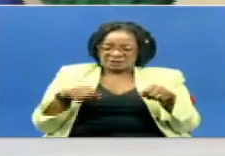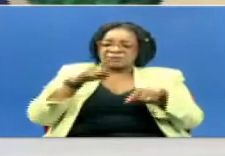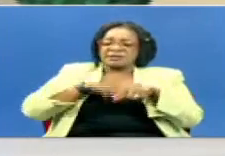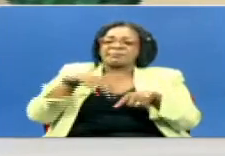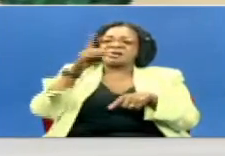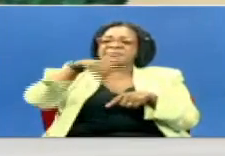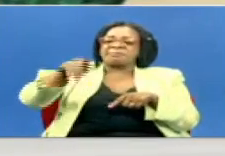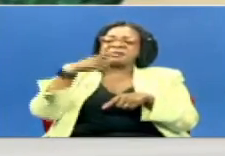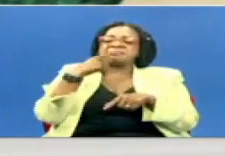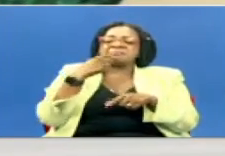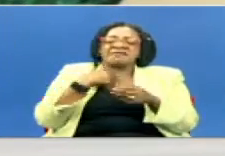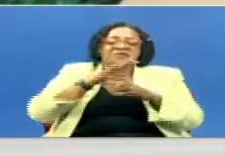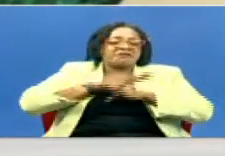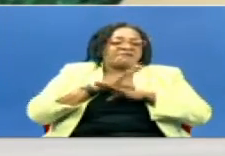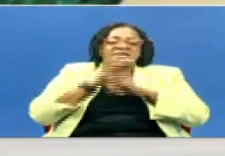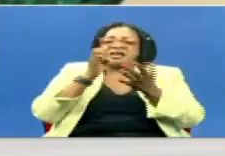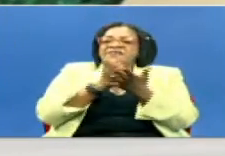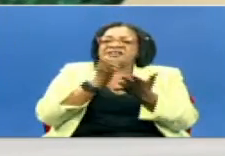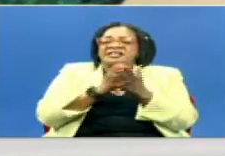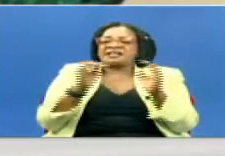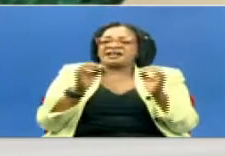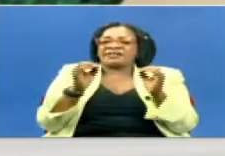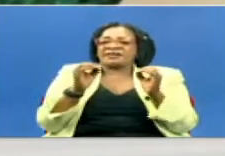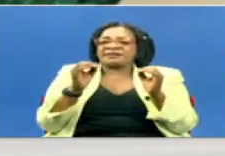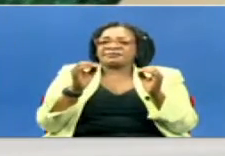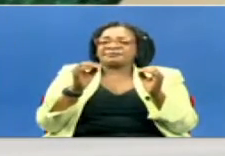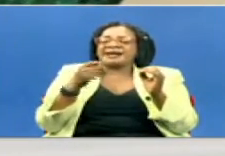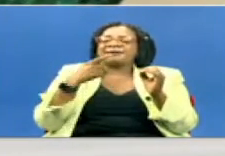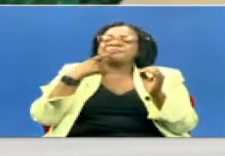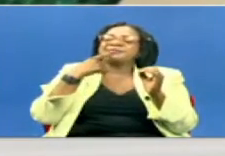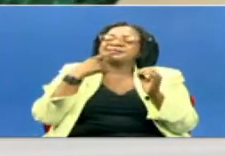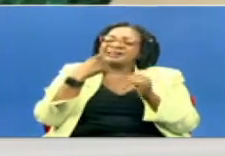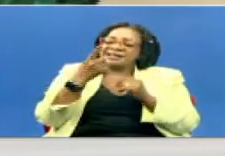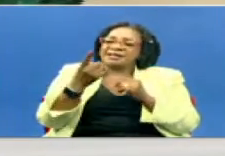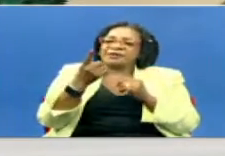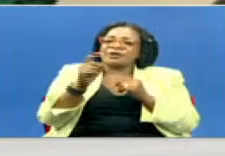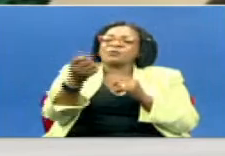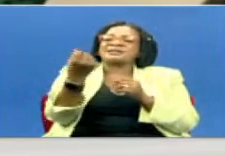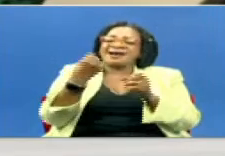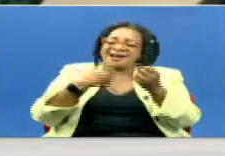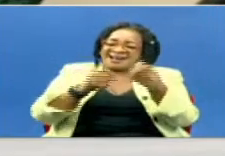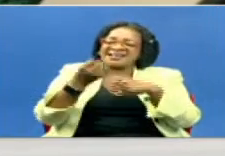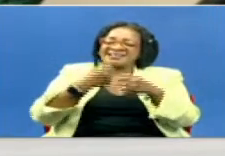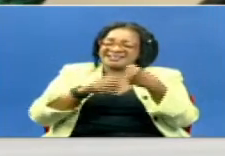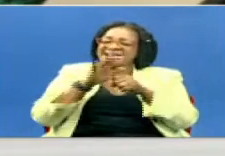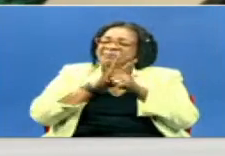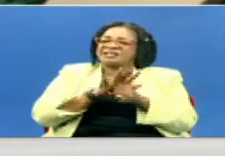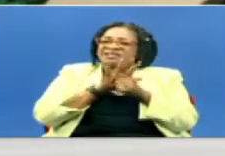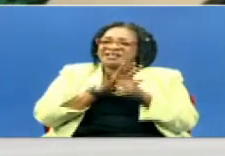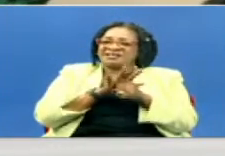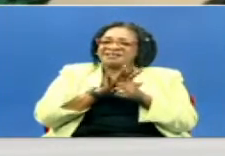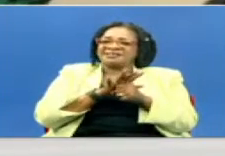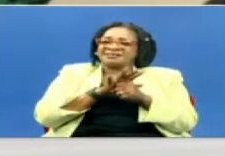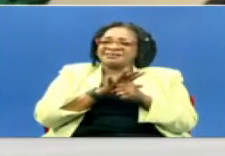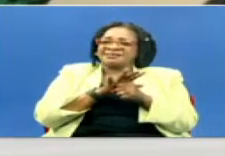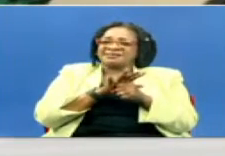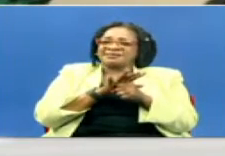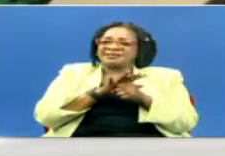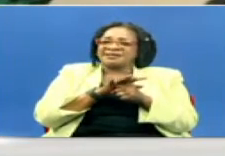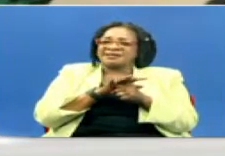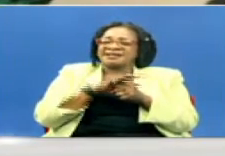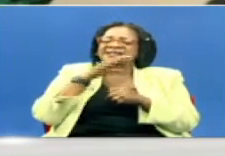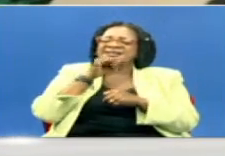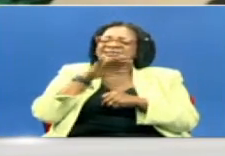did not have enough evidence to charge this individual. I'm telling you, he was acting under pressure. He's the son of an